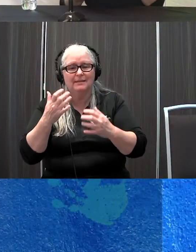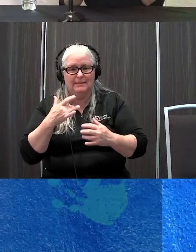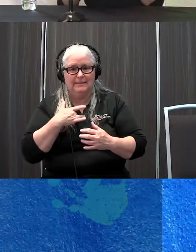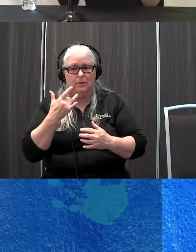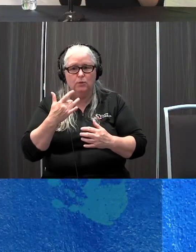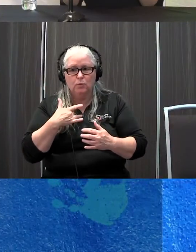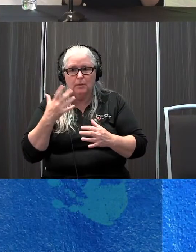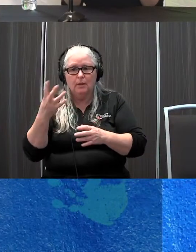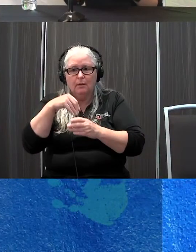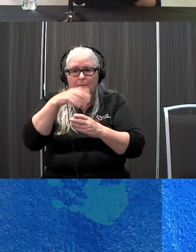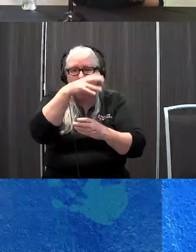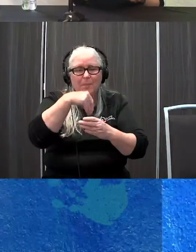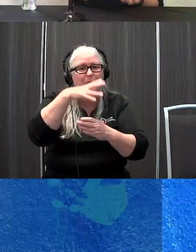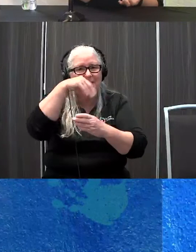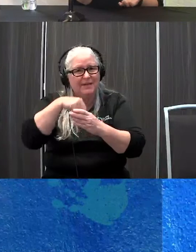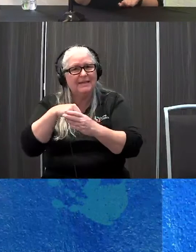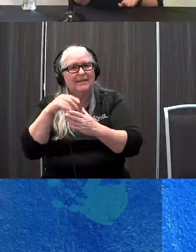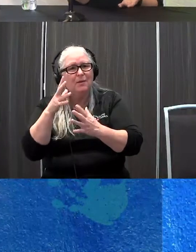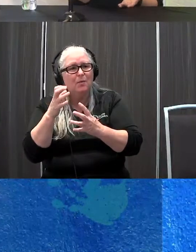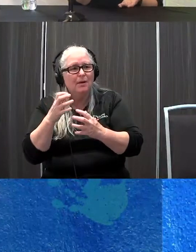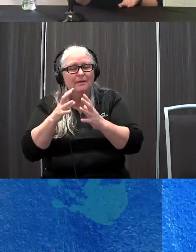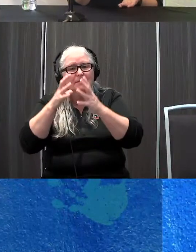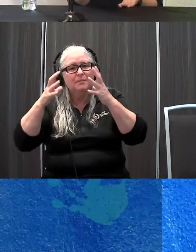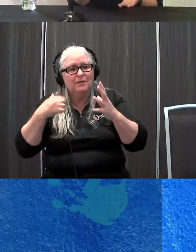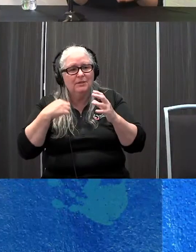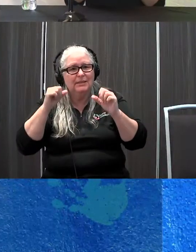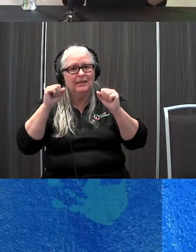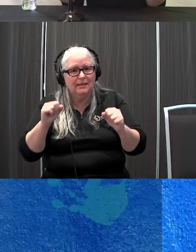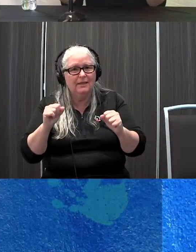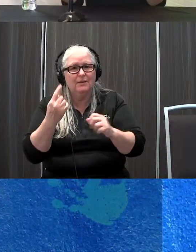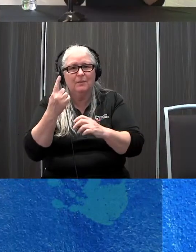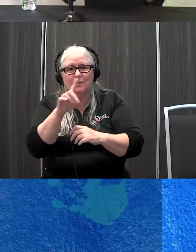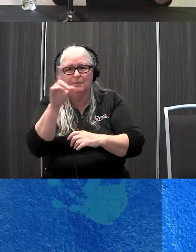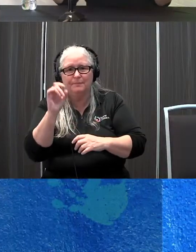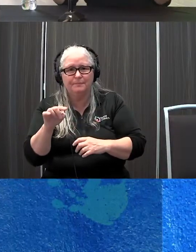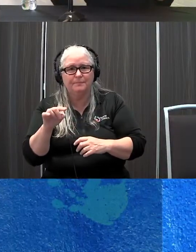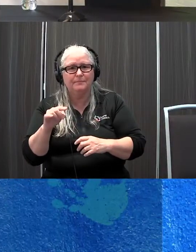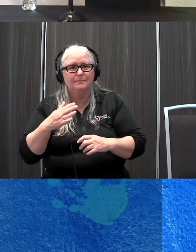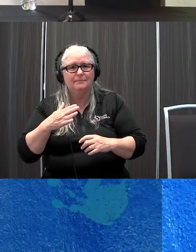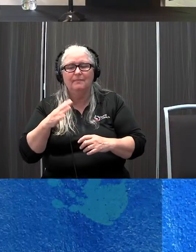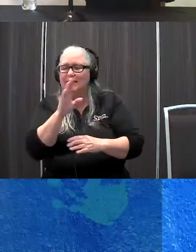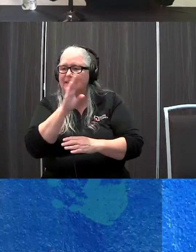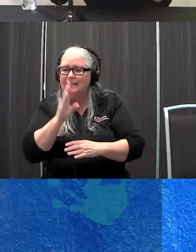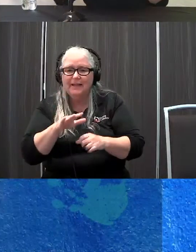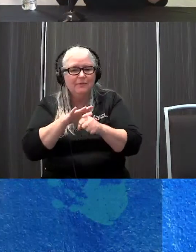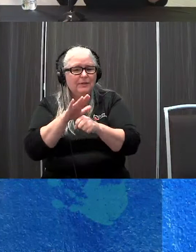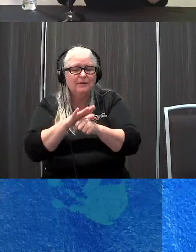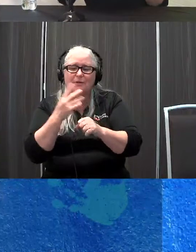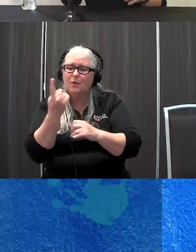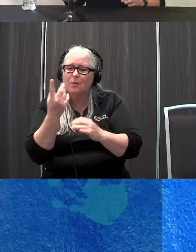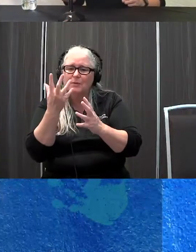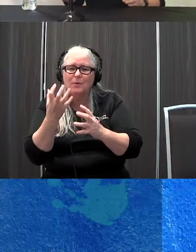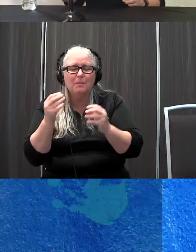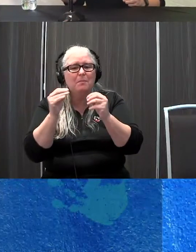get as much as they can. I think that came through in one of the questions. Like, my child, it's never enough. They always want more and more and more. And